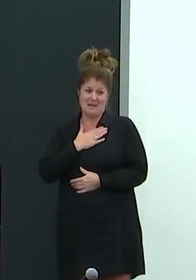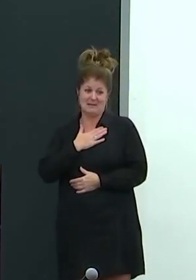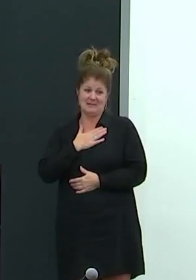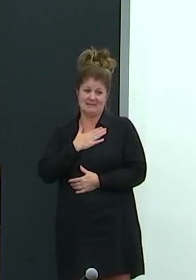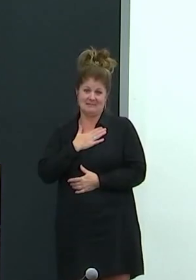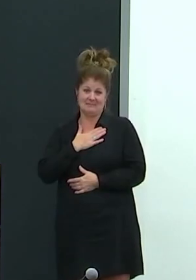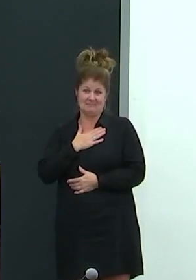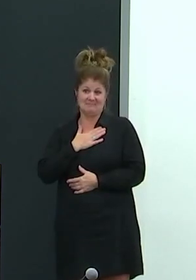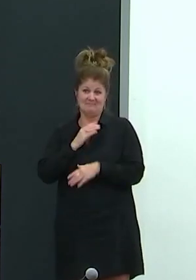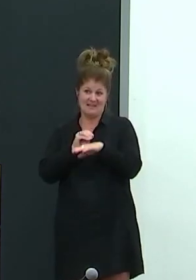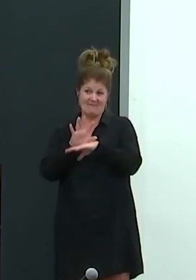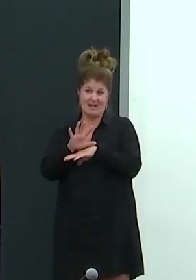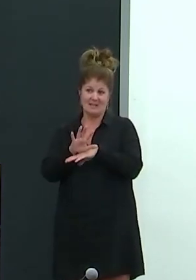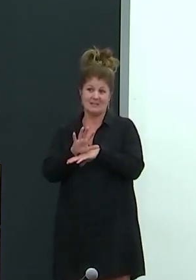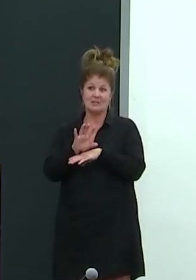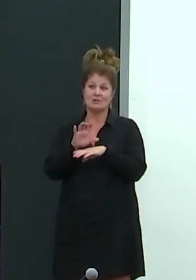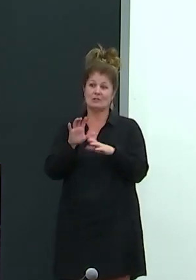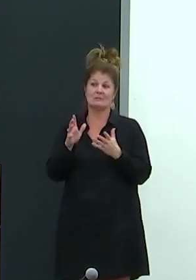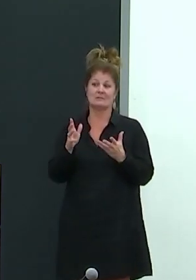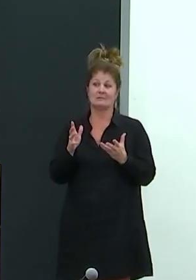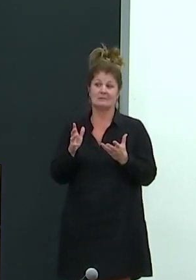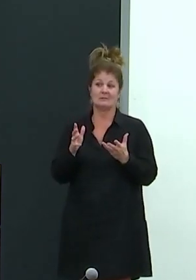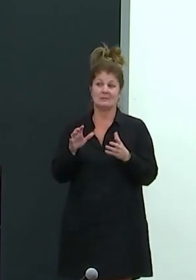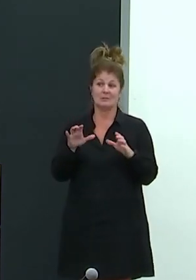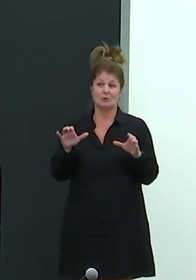advice, is to just assert for yourself.